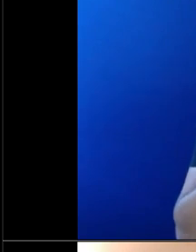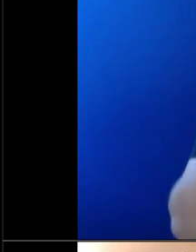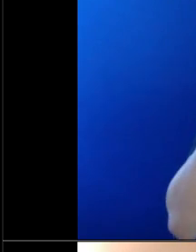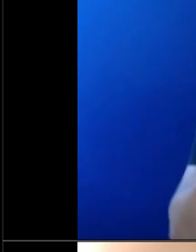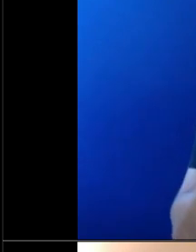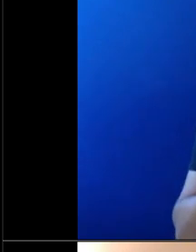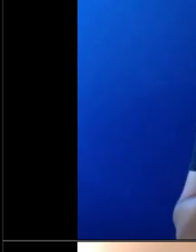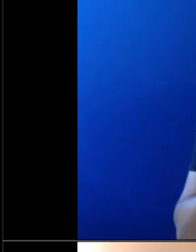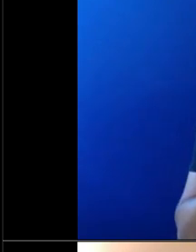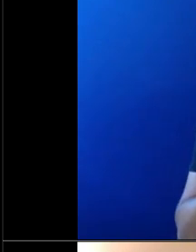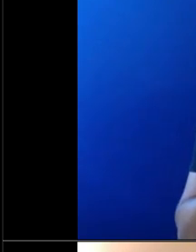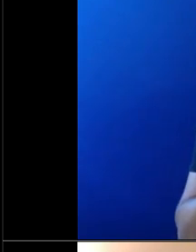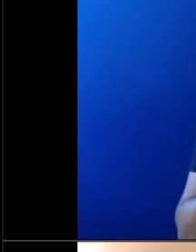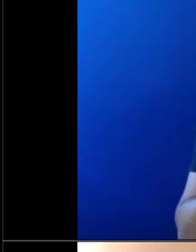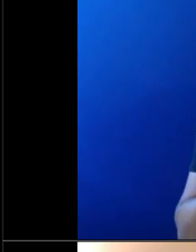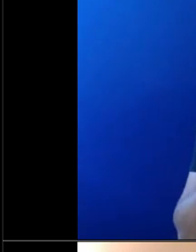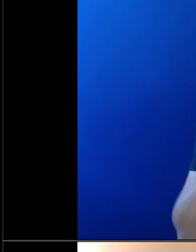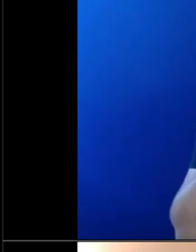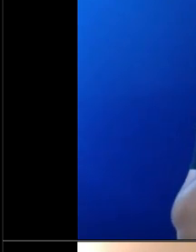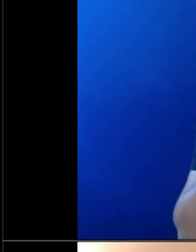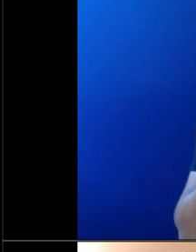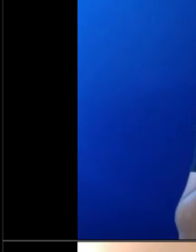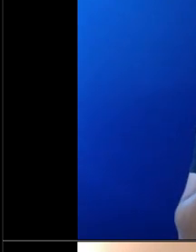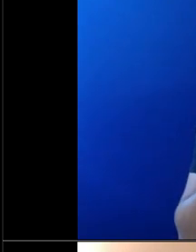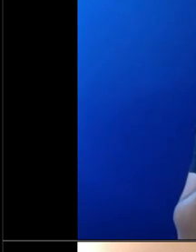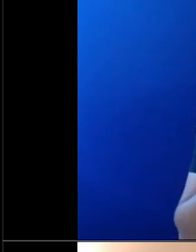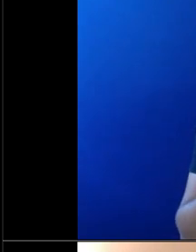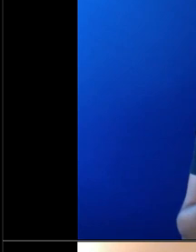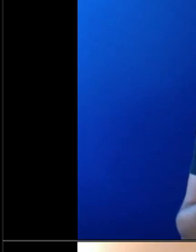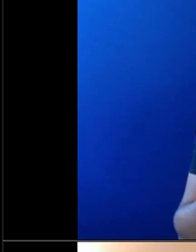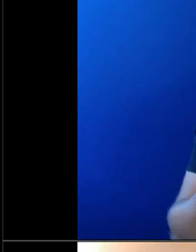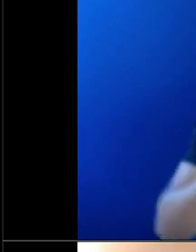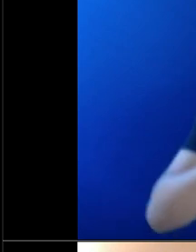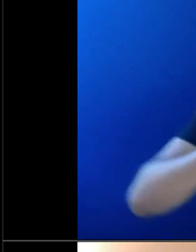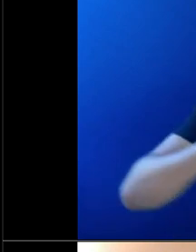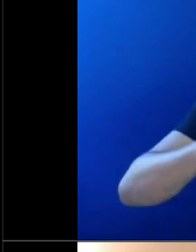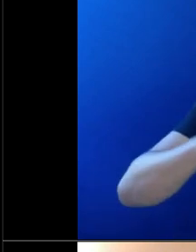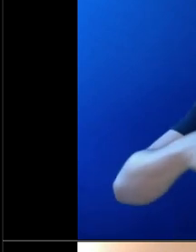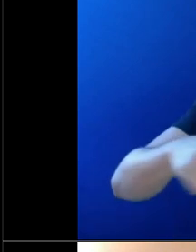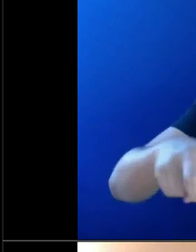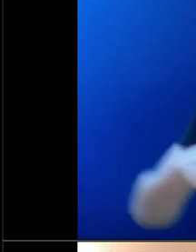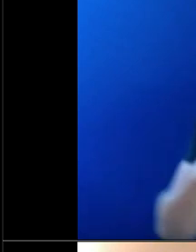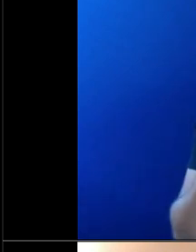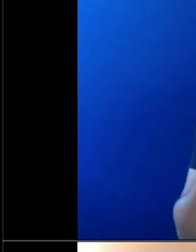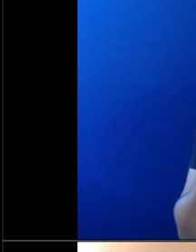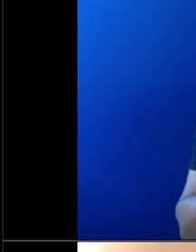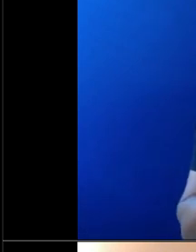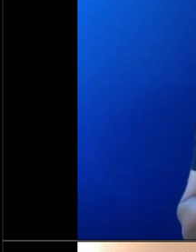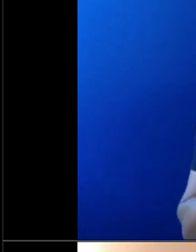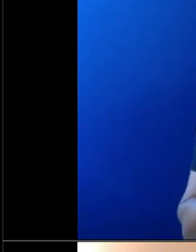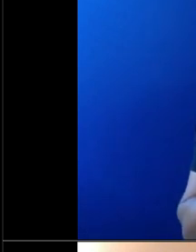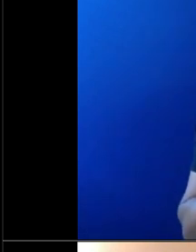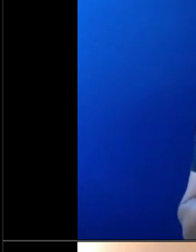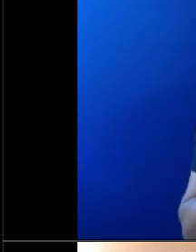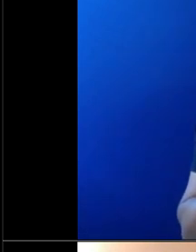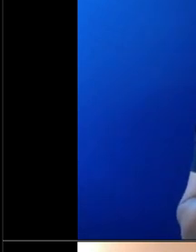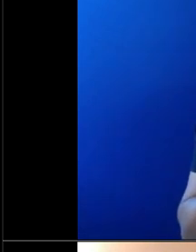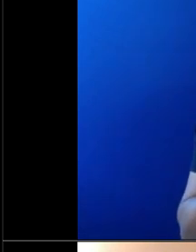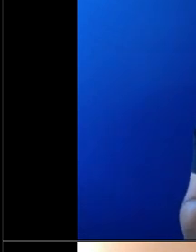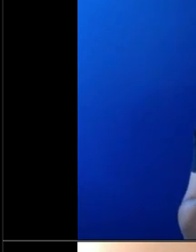California, and they are in these big colonies. Monk seals are much different. They're definitely solitary creatures.